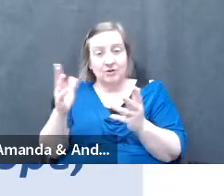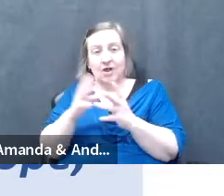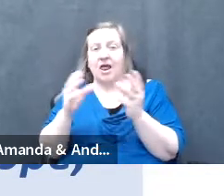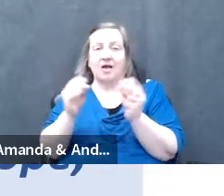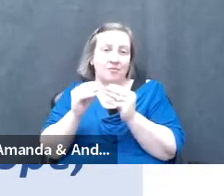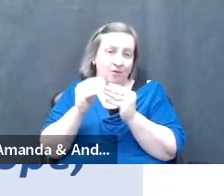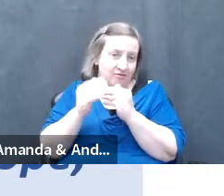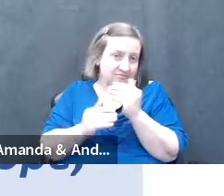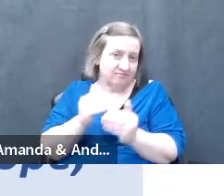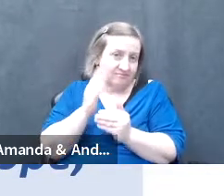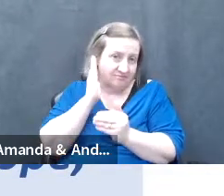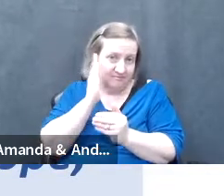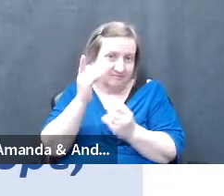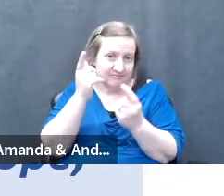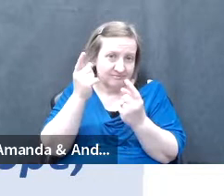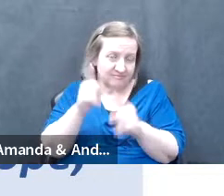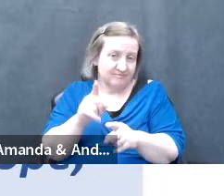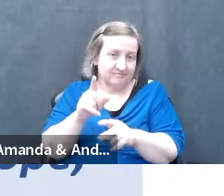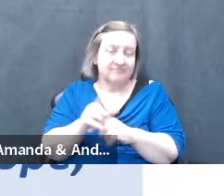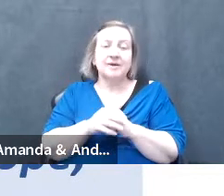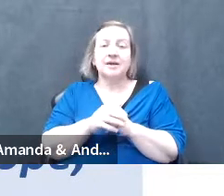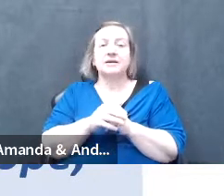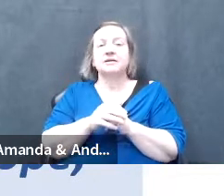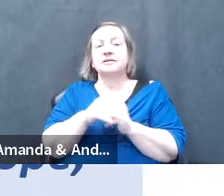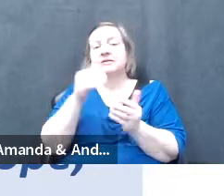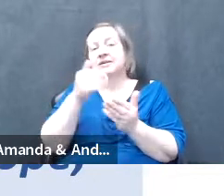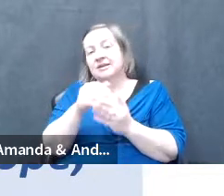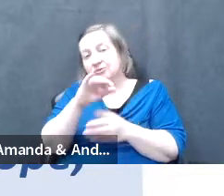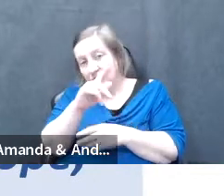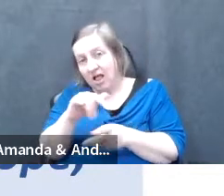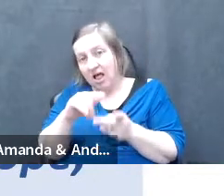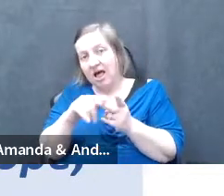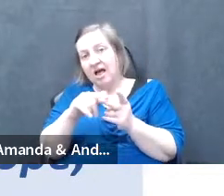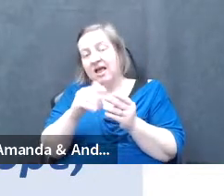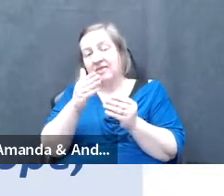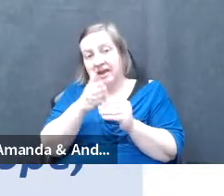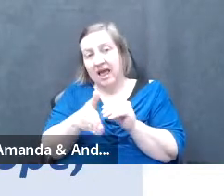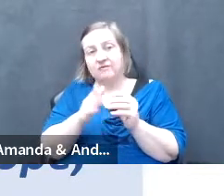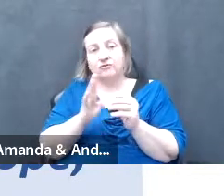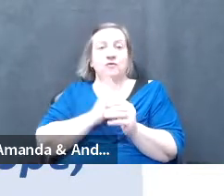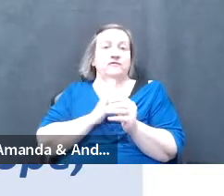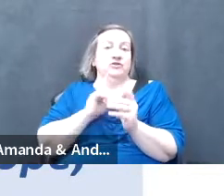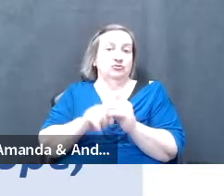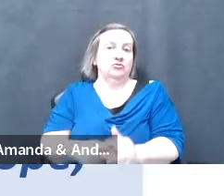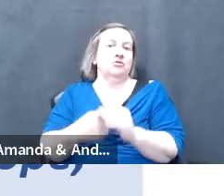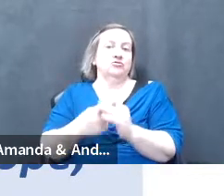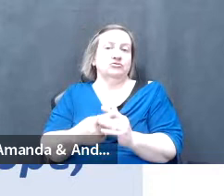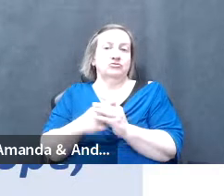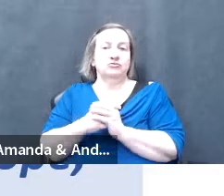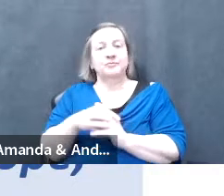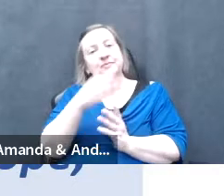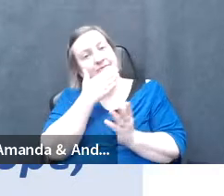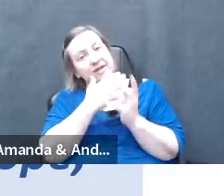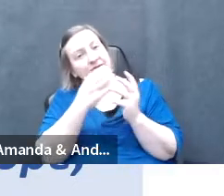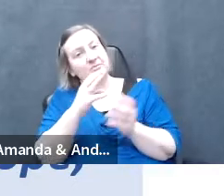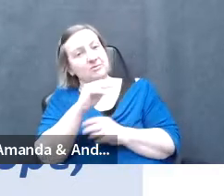this area as we move towards July and then, after the official launch. Thanks so much, Michelle.